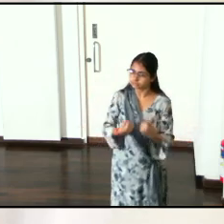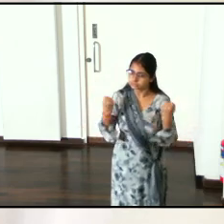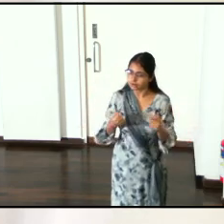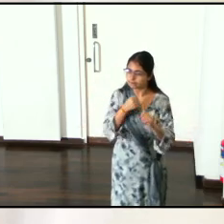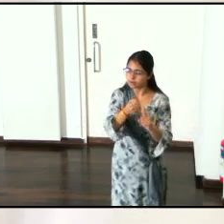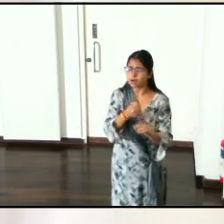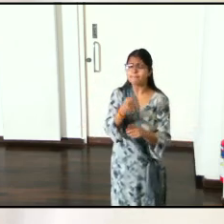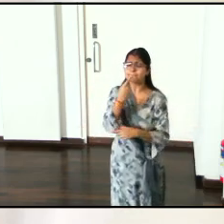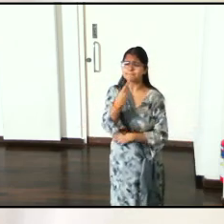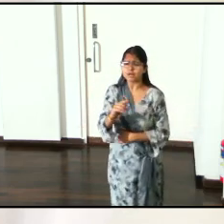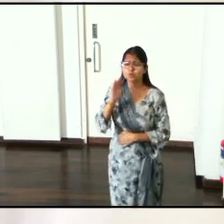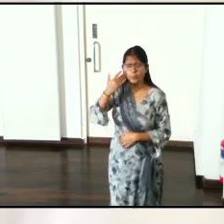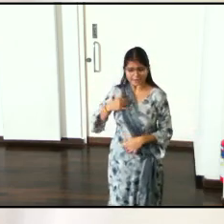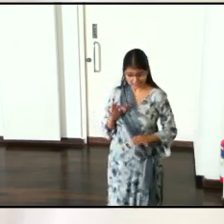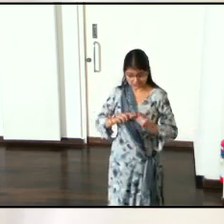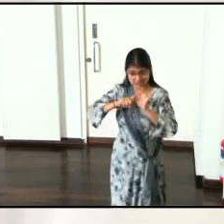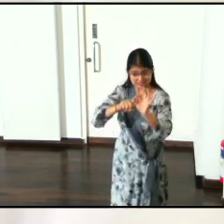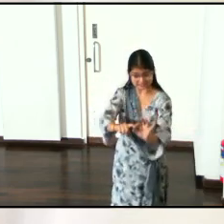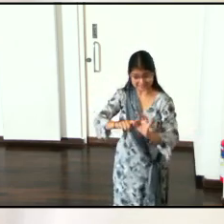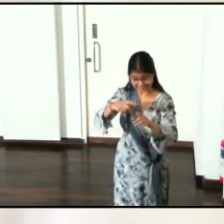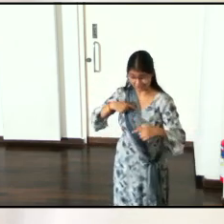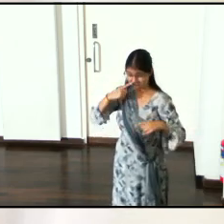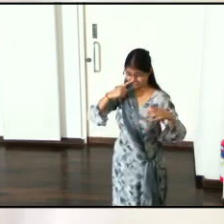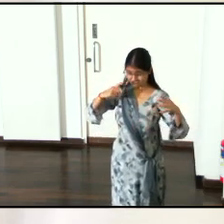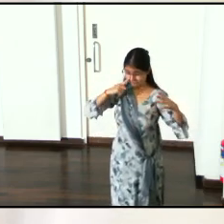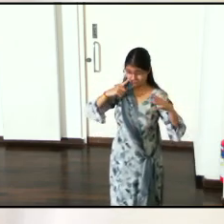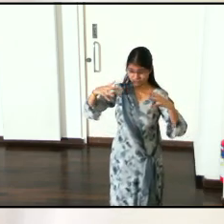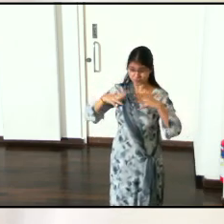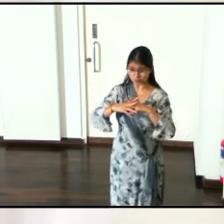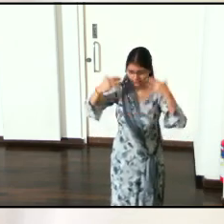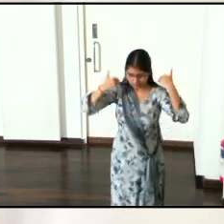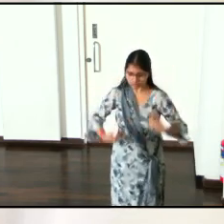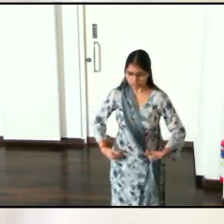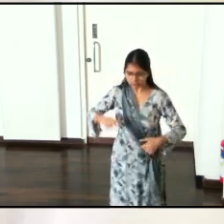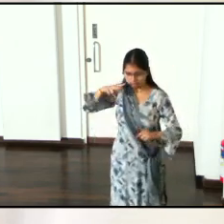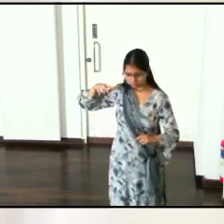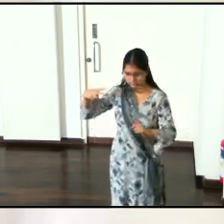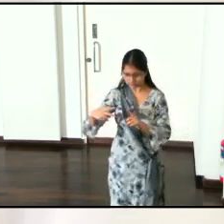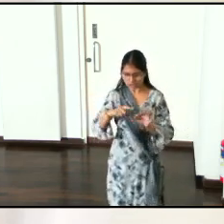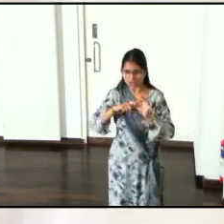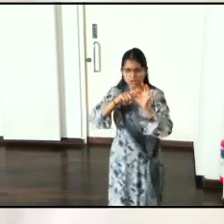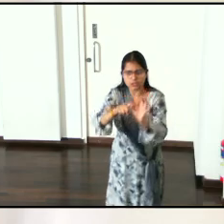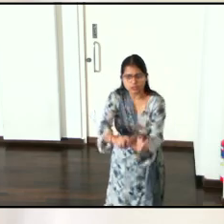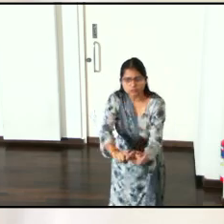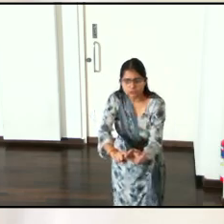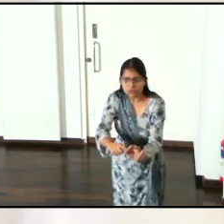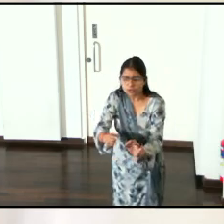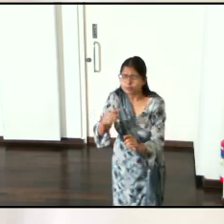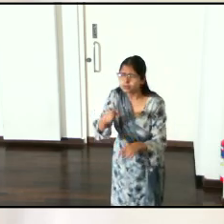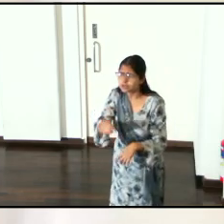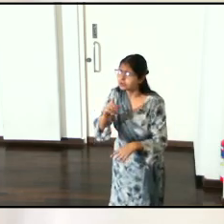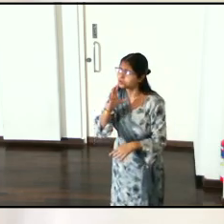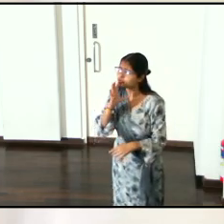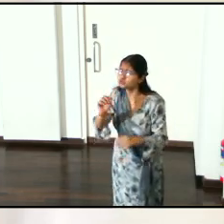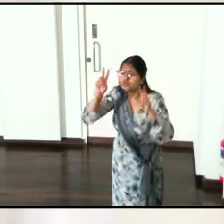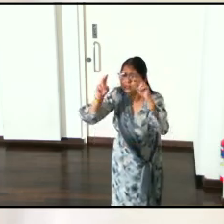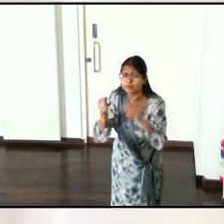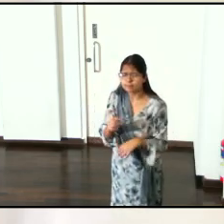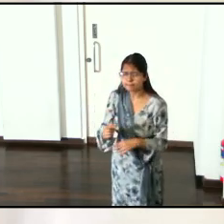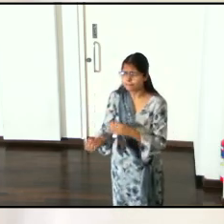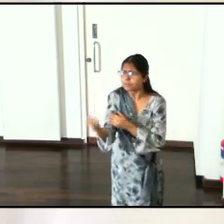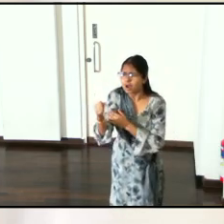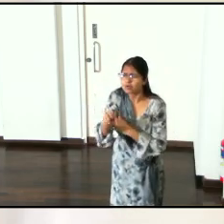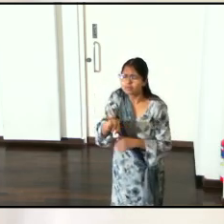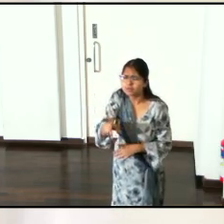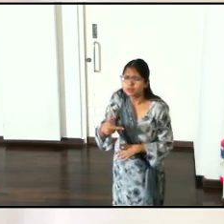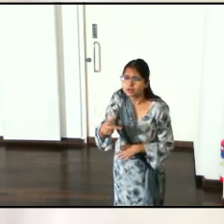these questions from a feminist perspective, your understanding of power itself changes, right?